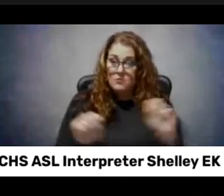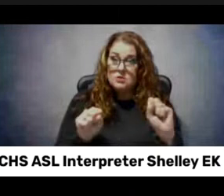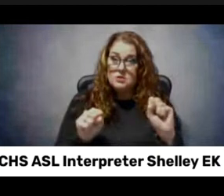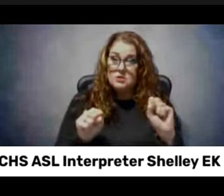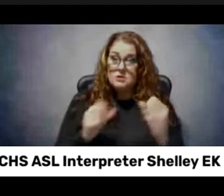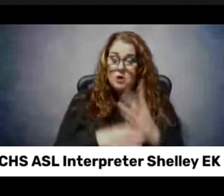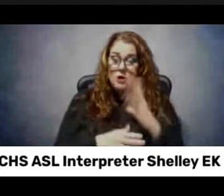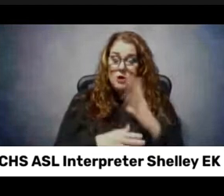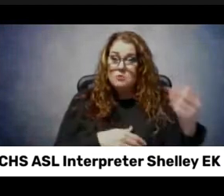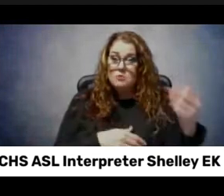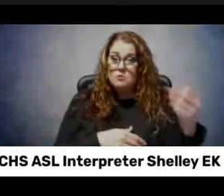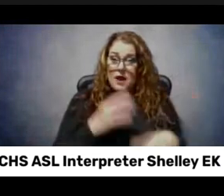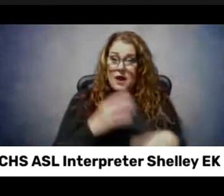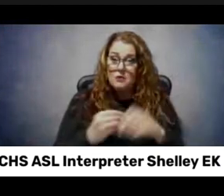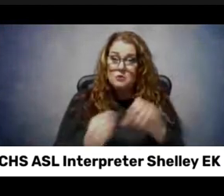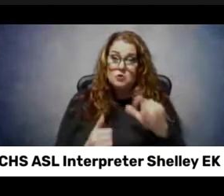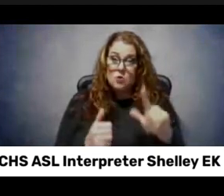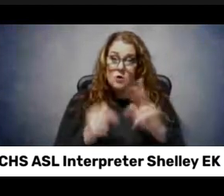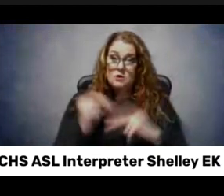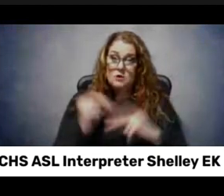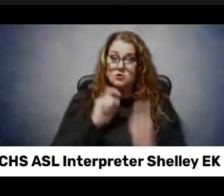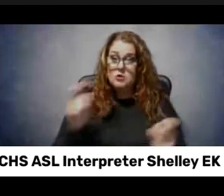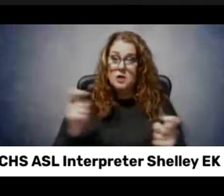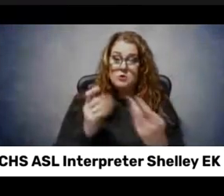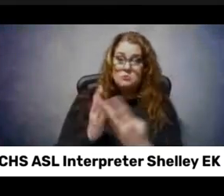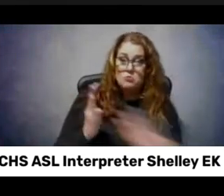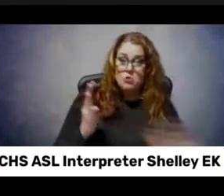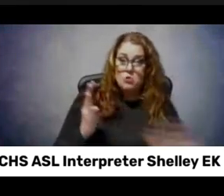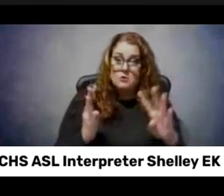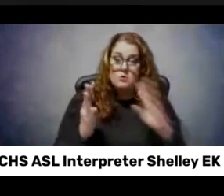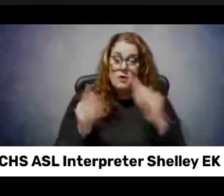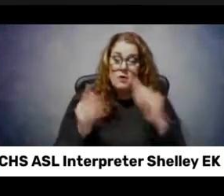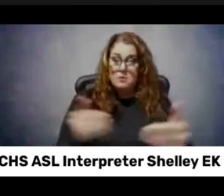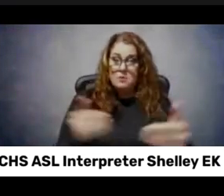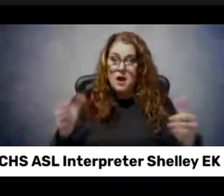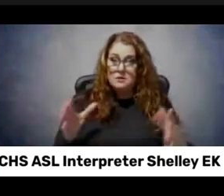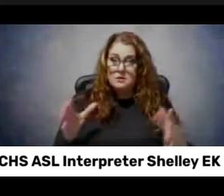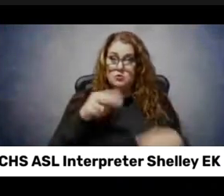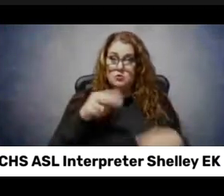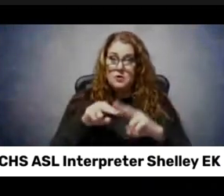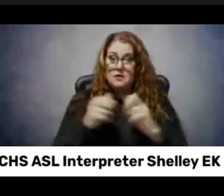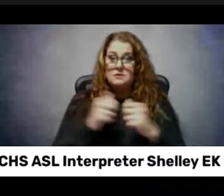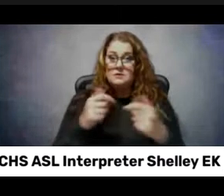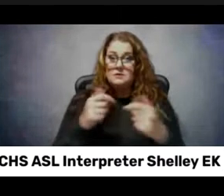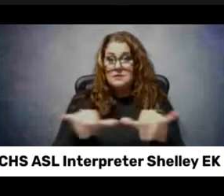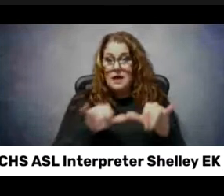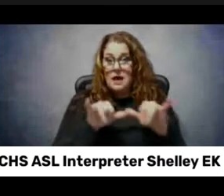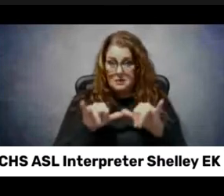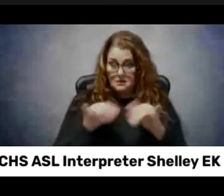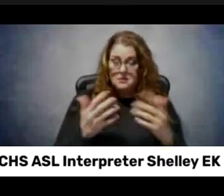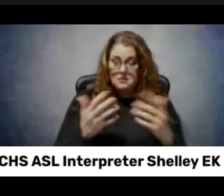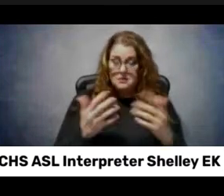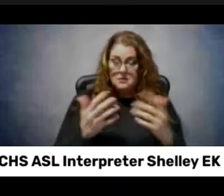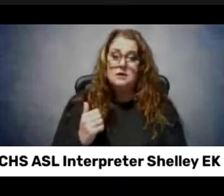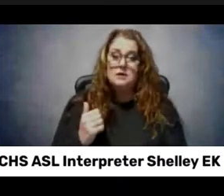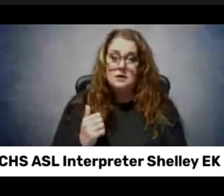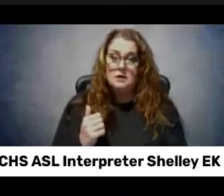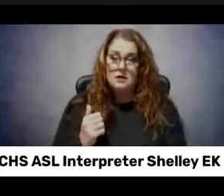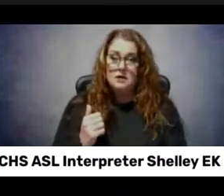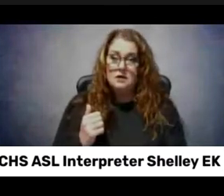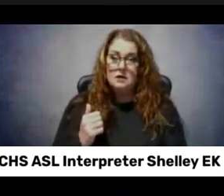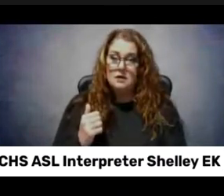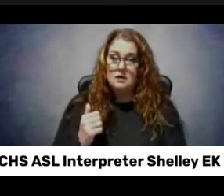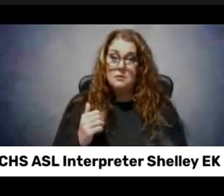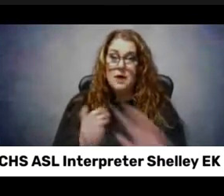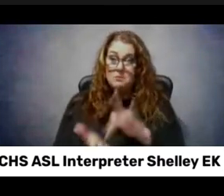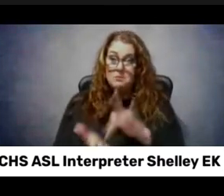import extra soil to build generous berms around their boxes to increase the plot size. By midsummer, Hello